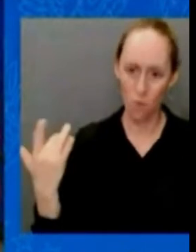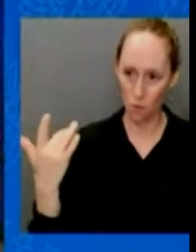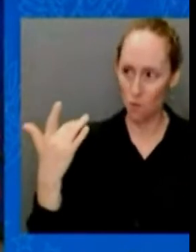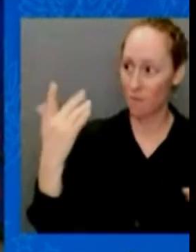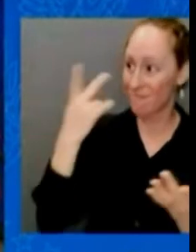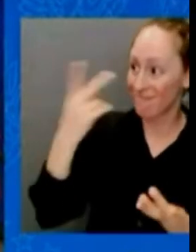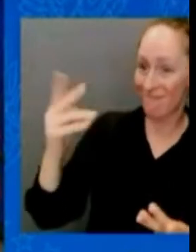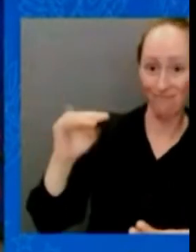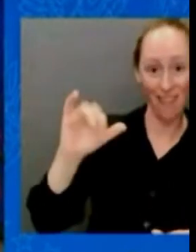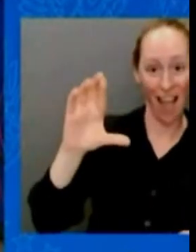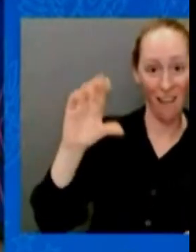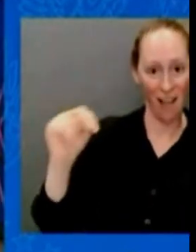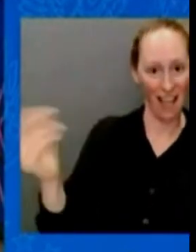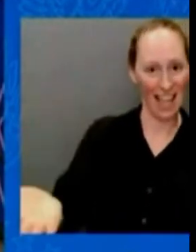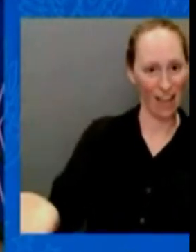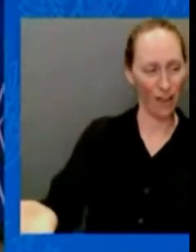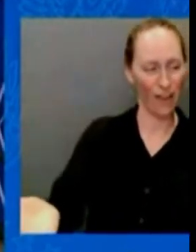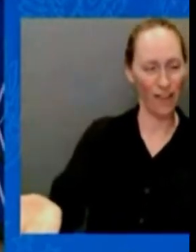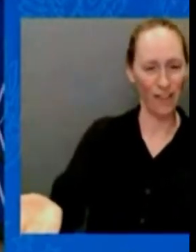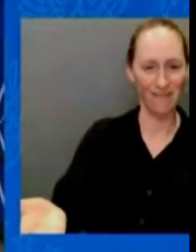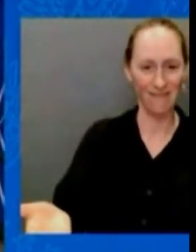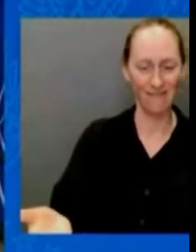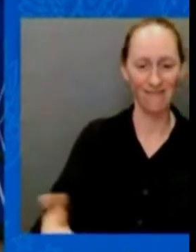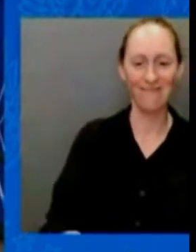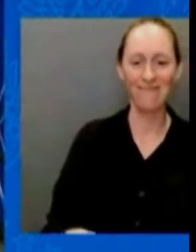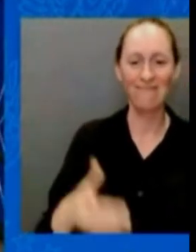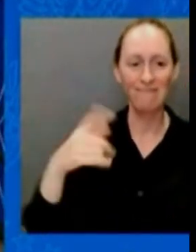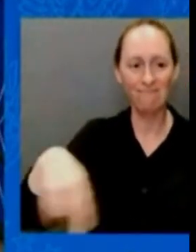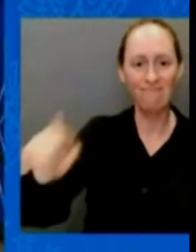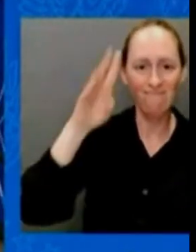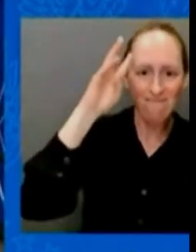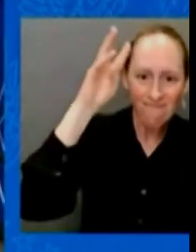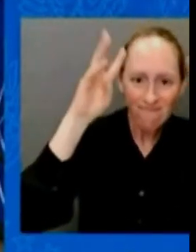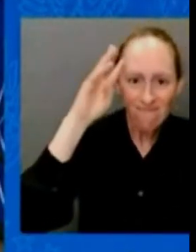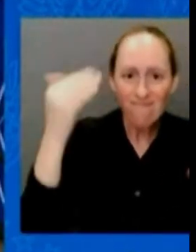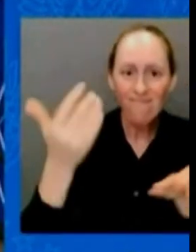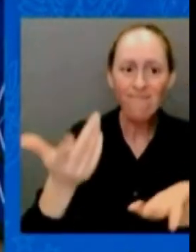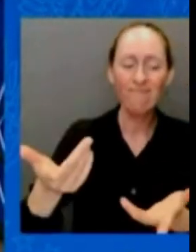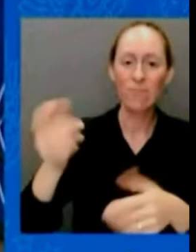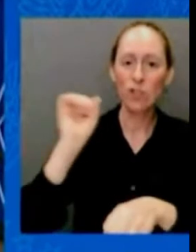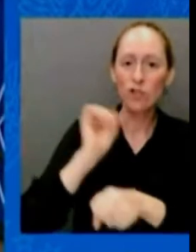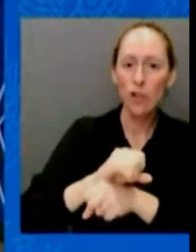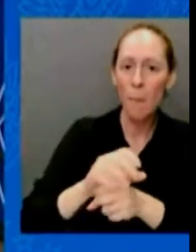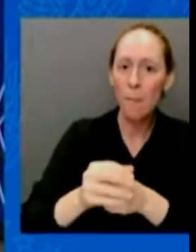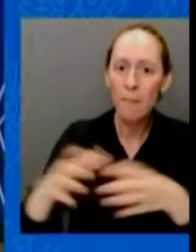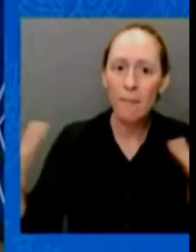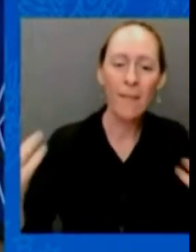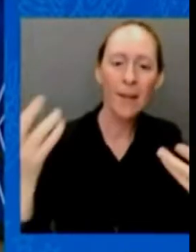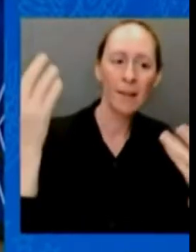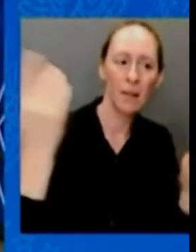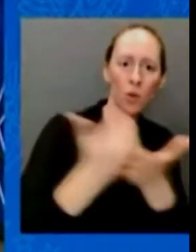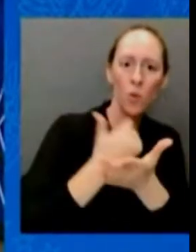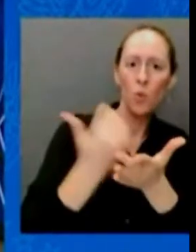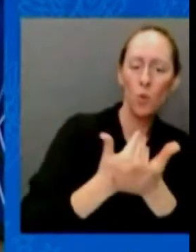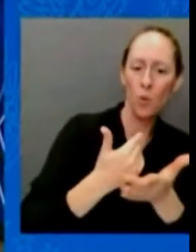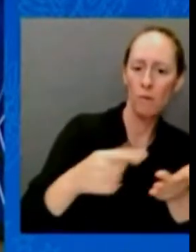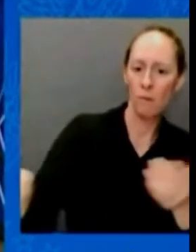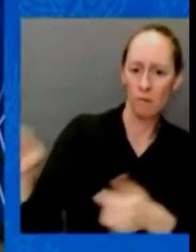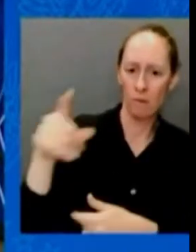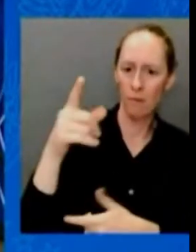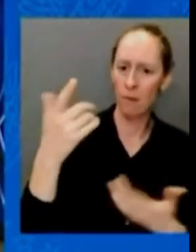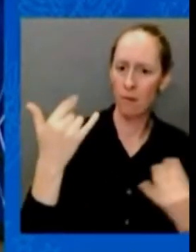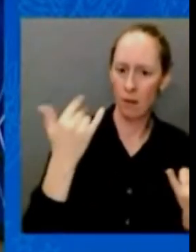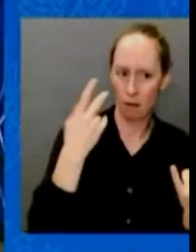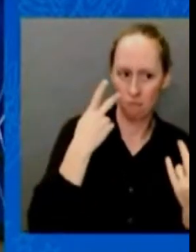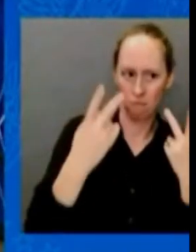job creators, to the workers that witnessed the slow erosion of semiconductors, we will bring these jobs back